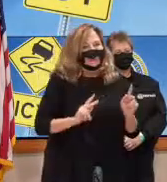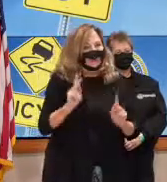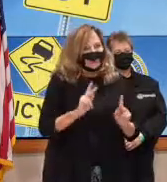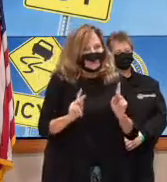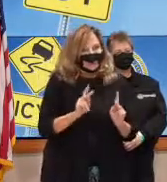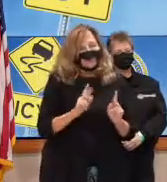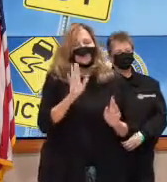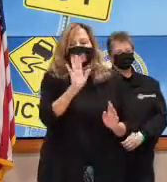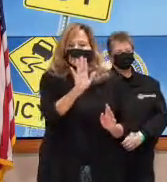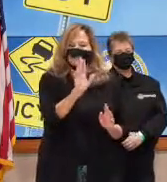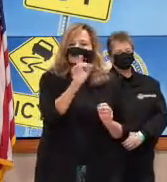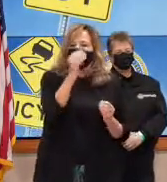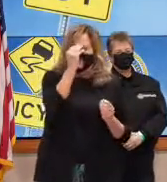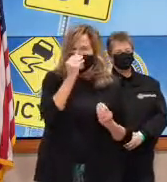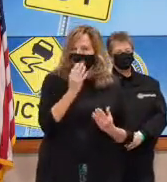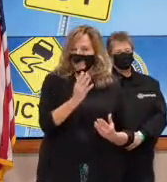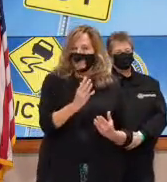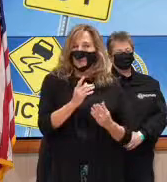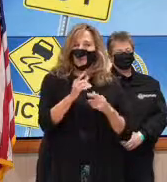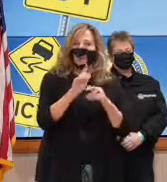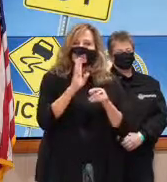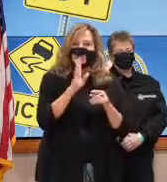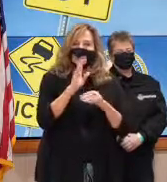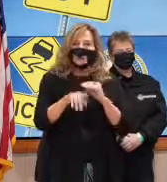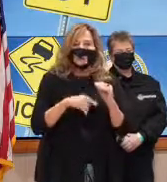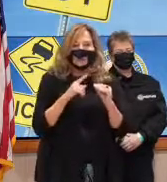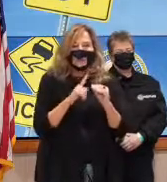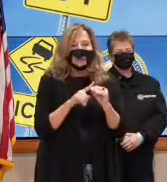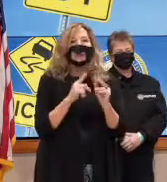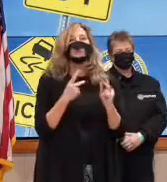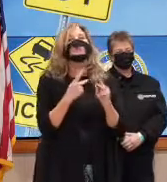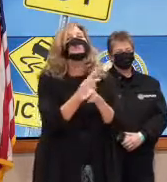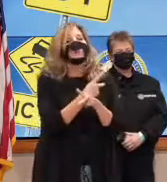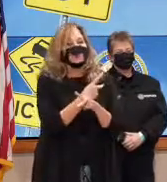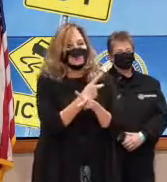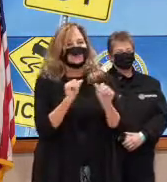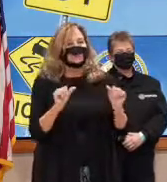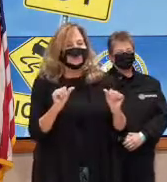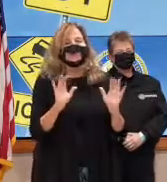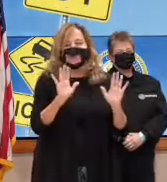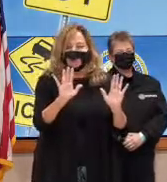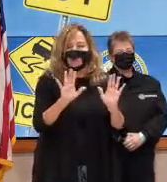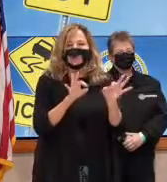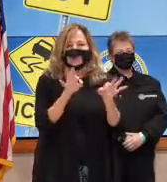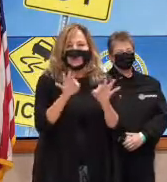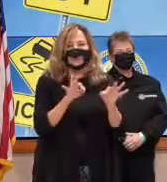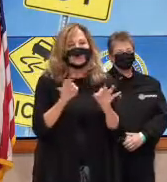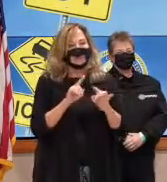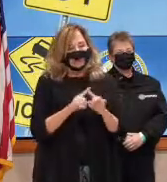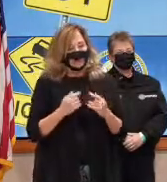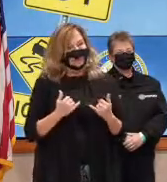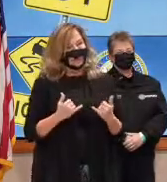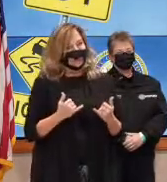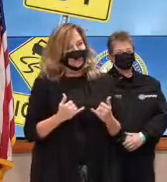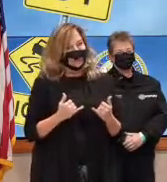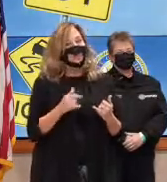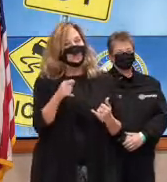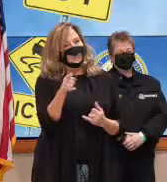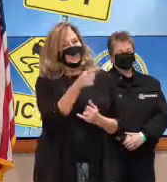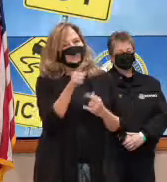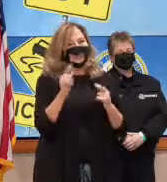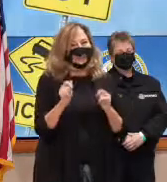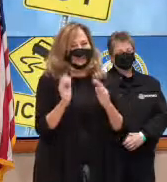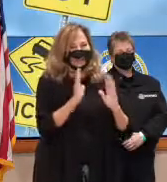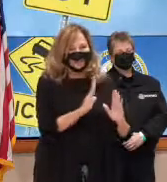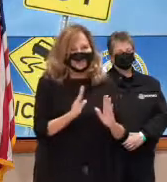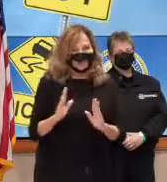case scenario. But the time for the community to prepare is now. Time is running out to prepare, and we need